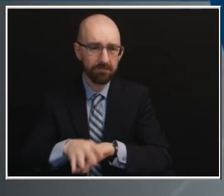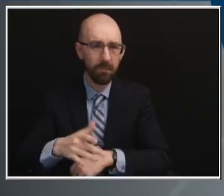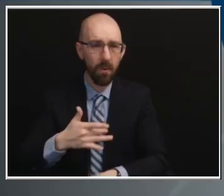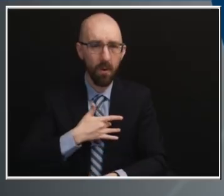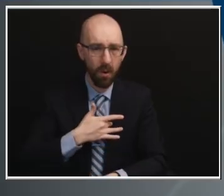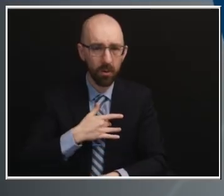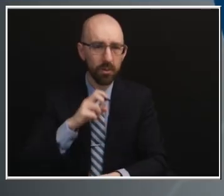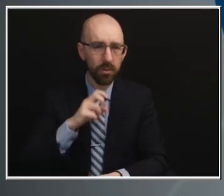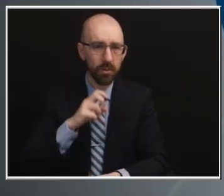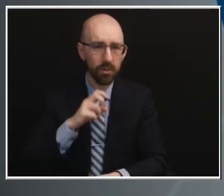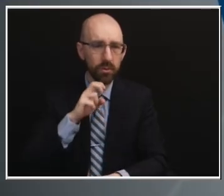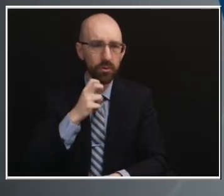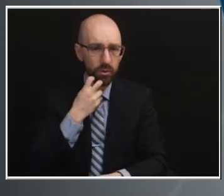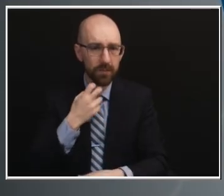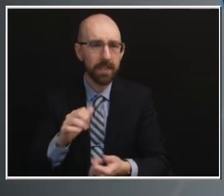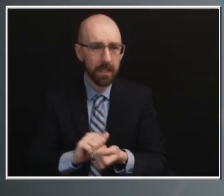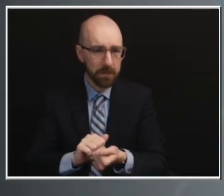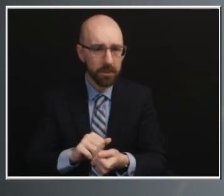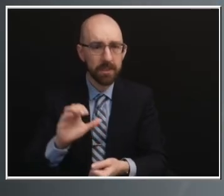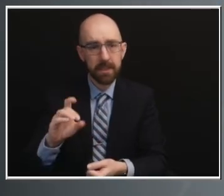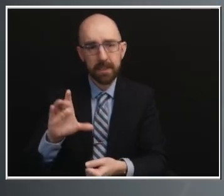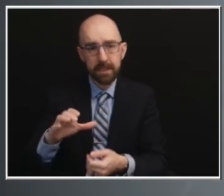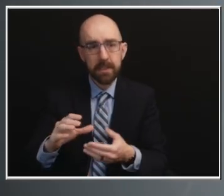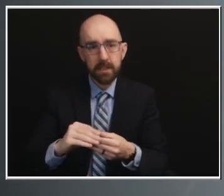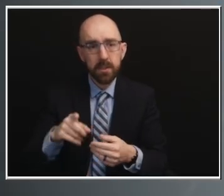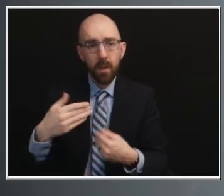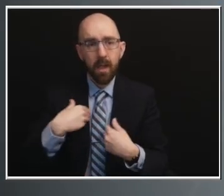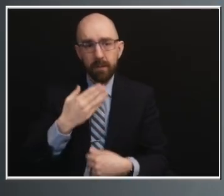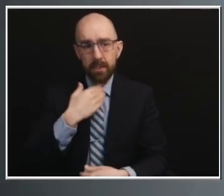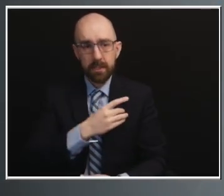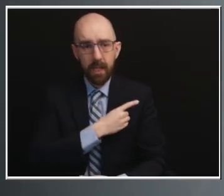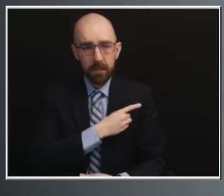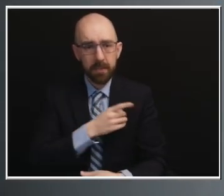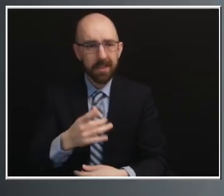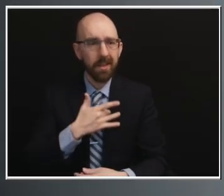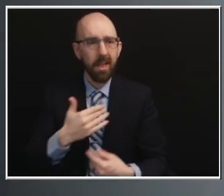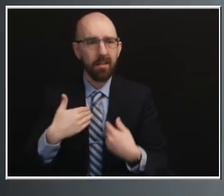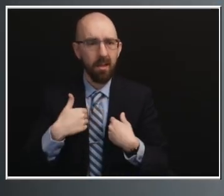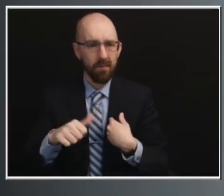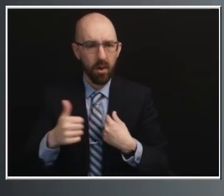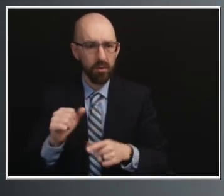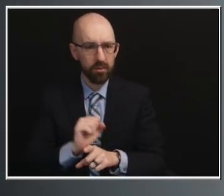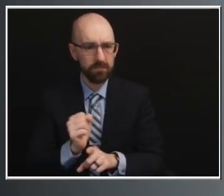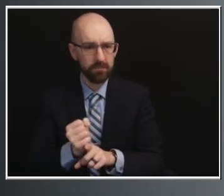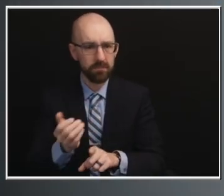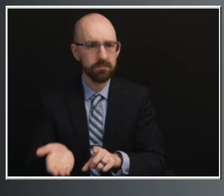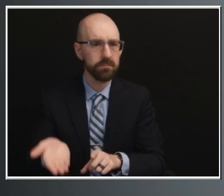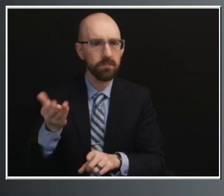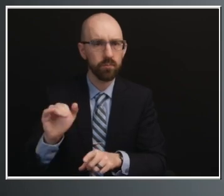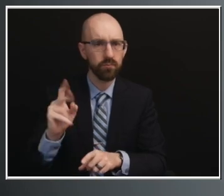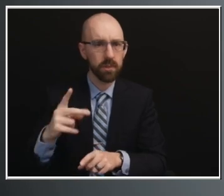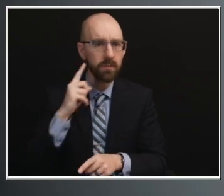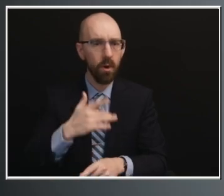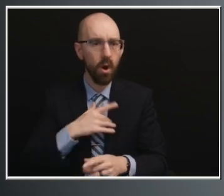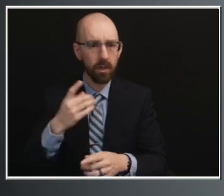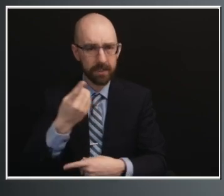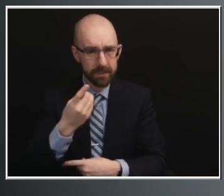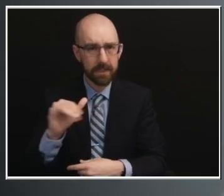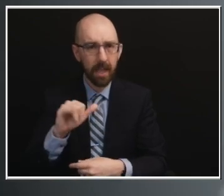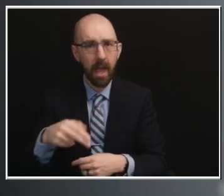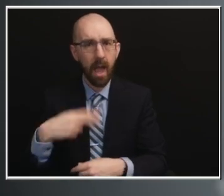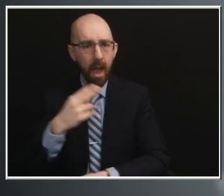if you have diabetes, you're also more likely to have other conditions raising your risk for heart disease, like high blood pressure,